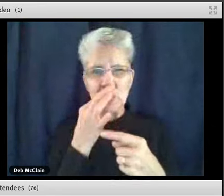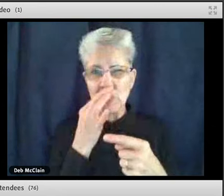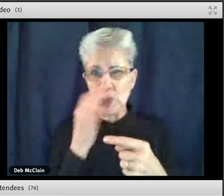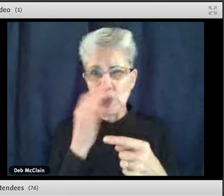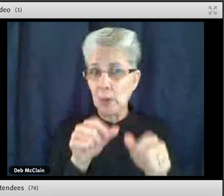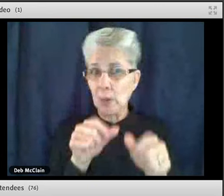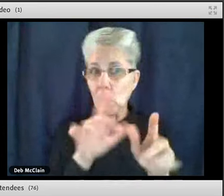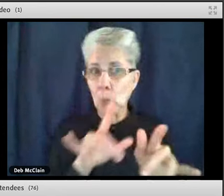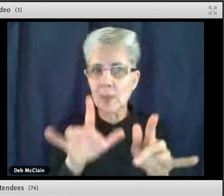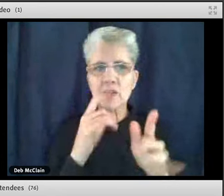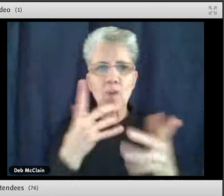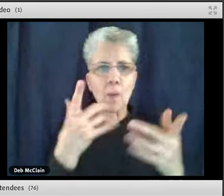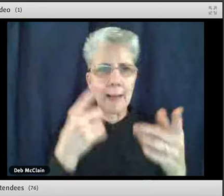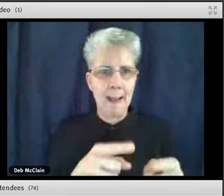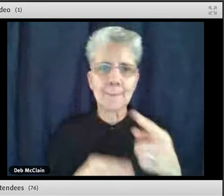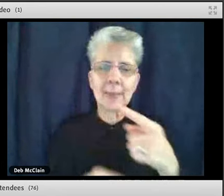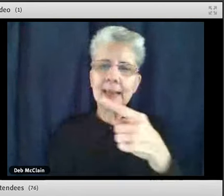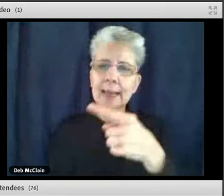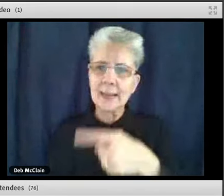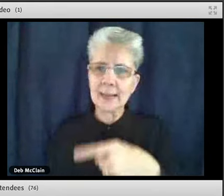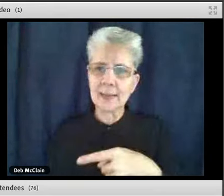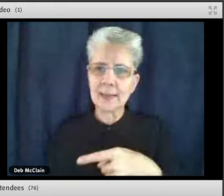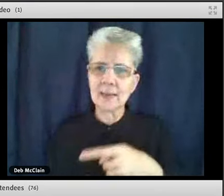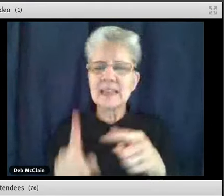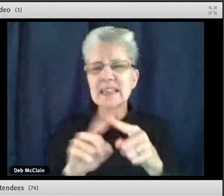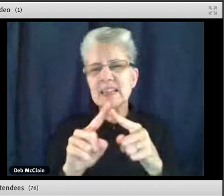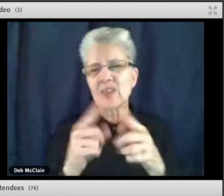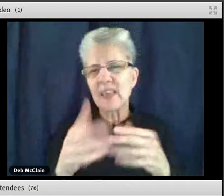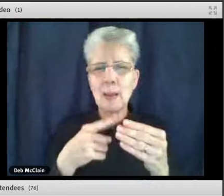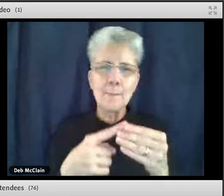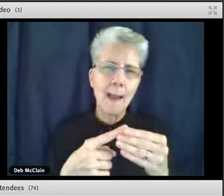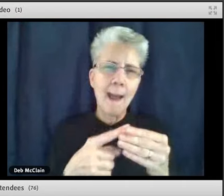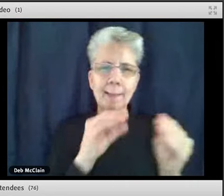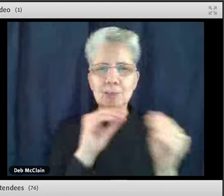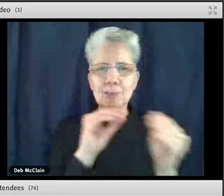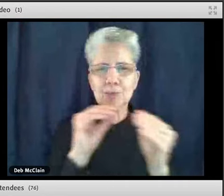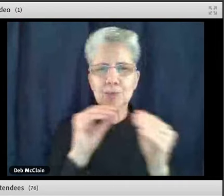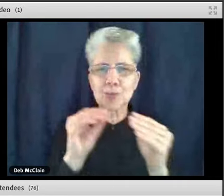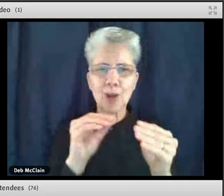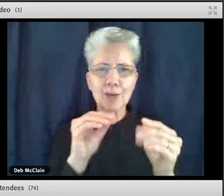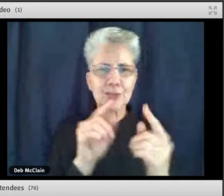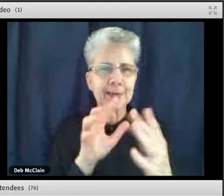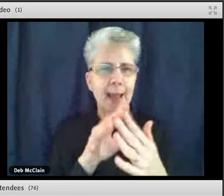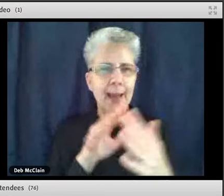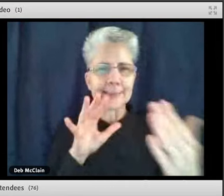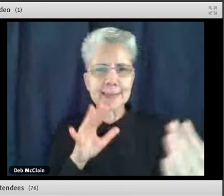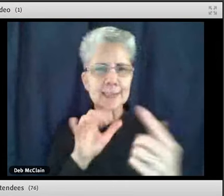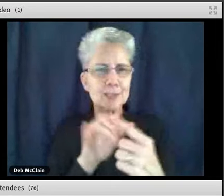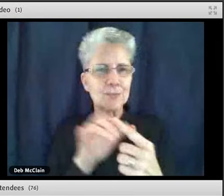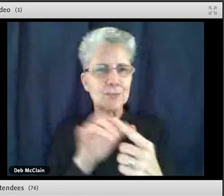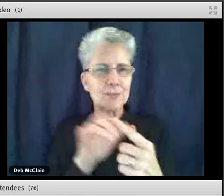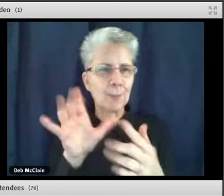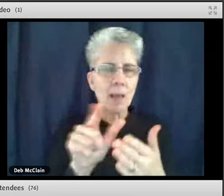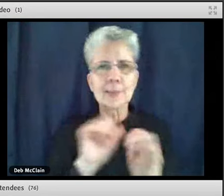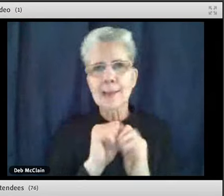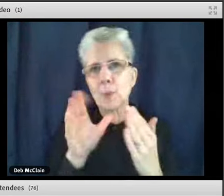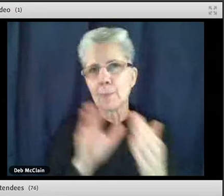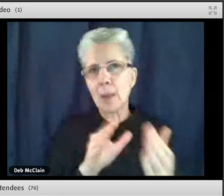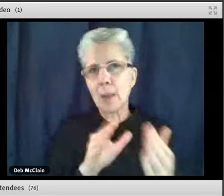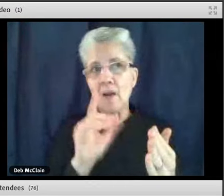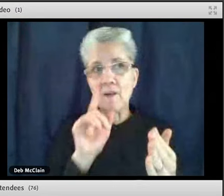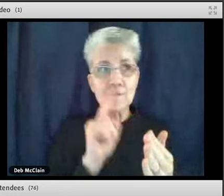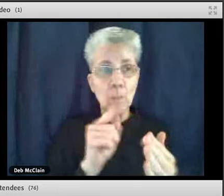continue that with libraries. How to combat misinformation, which is kind of a little bit about what we did today. Copyright,